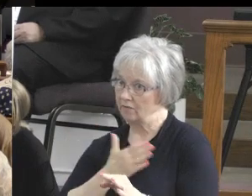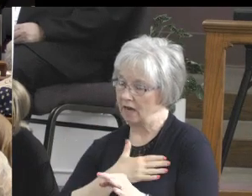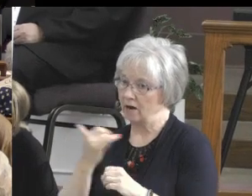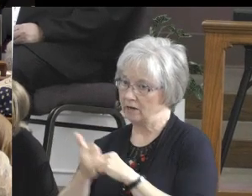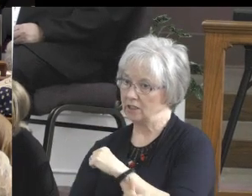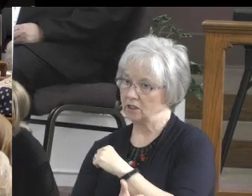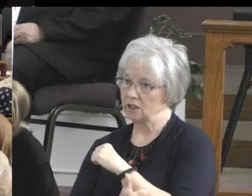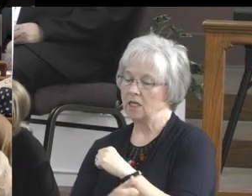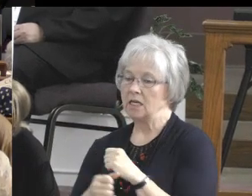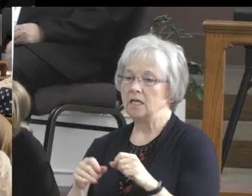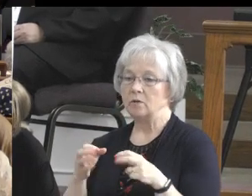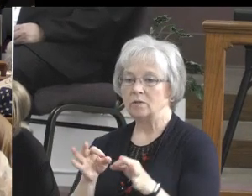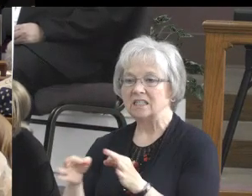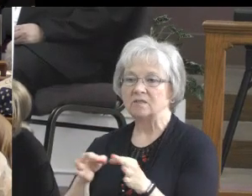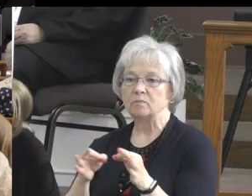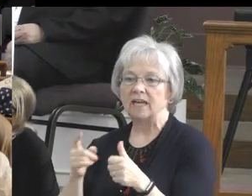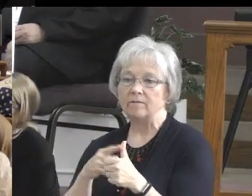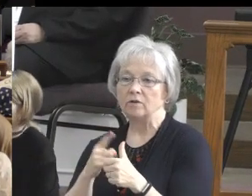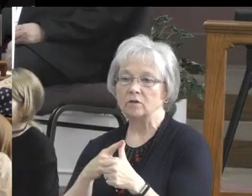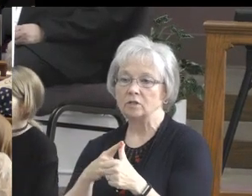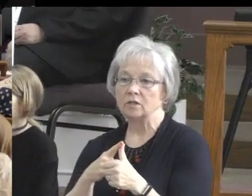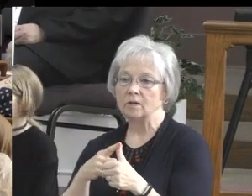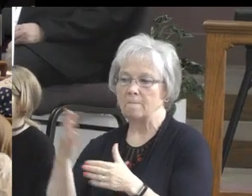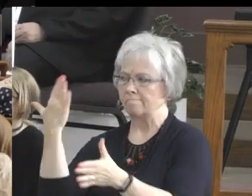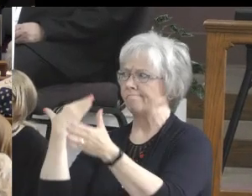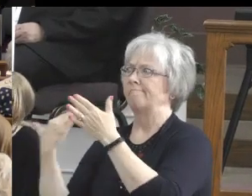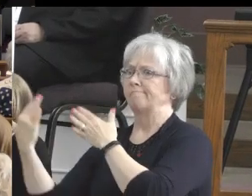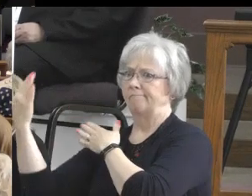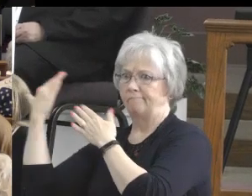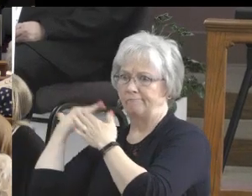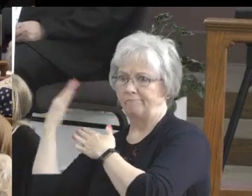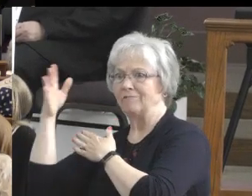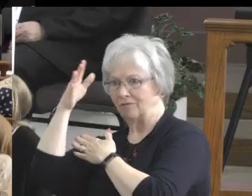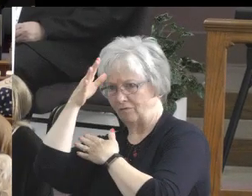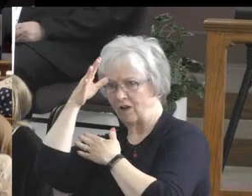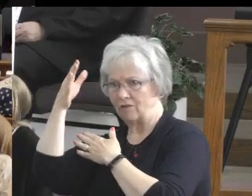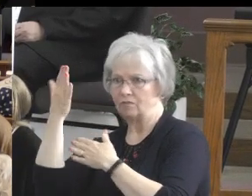founding fathers who founded a brand new nation. The flag